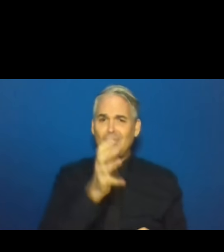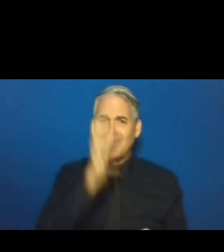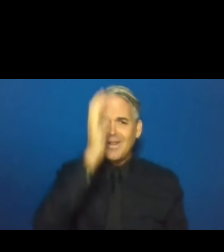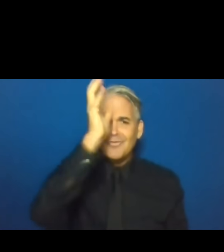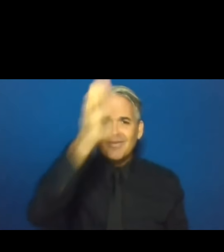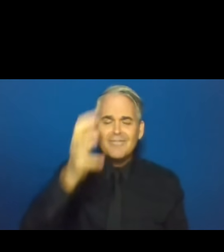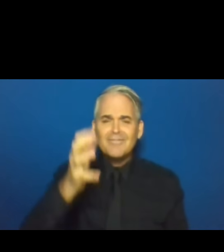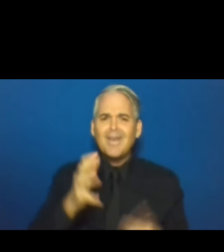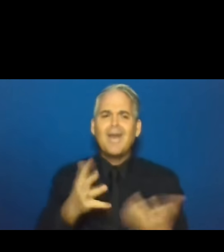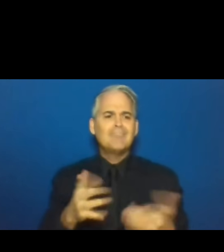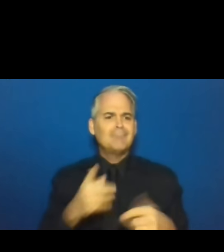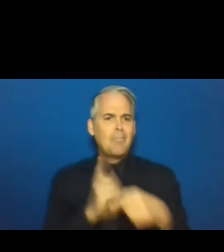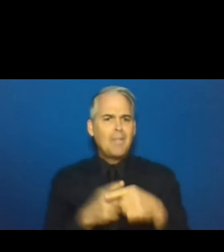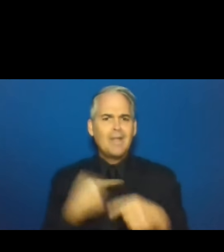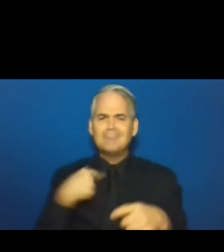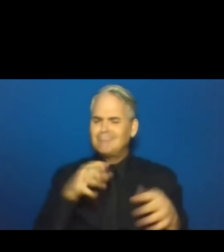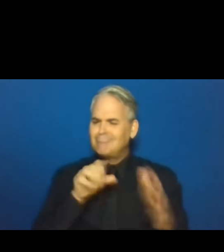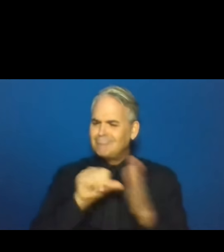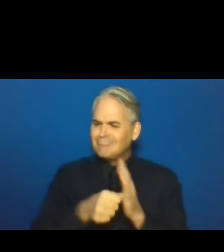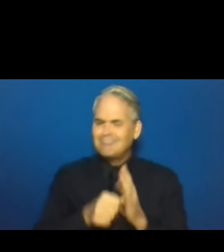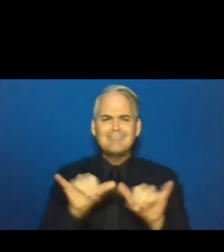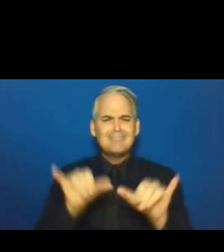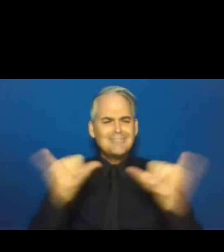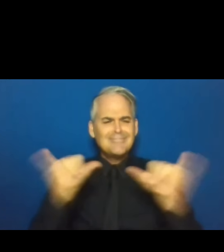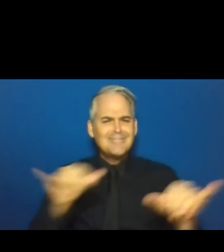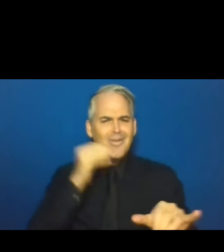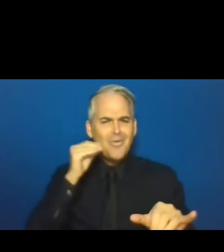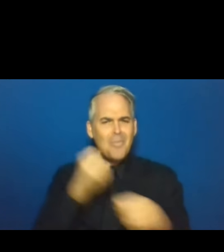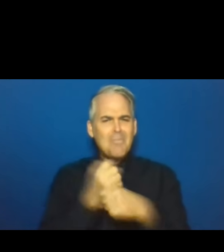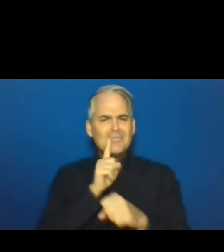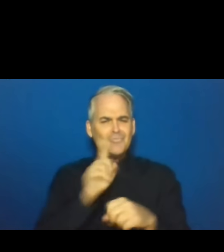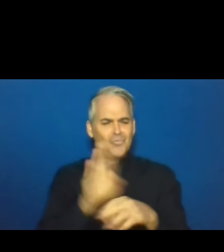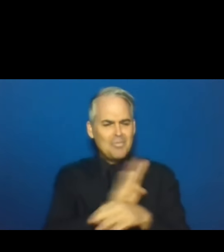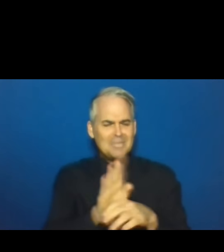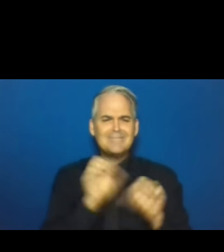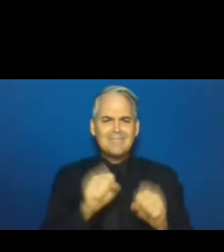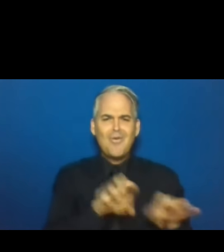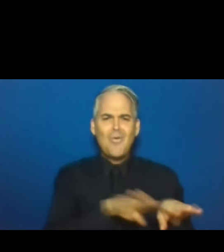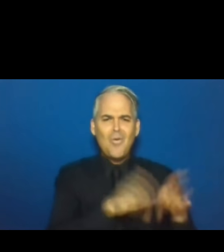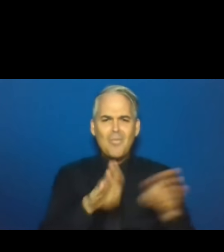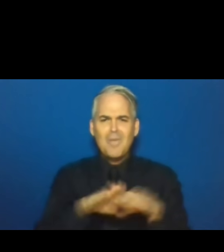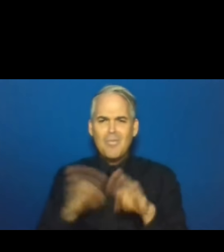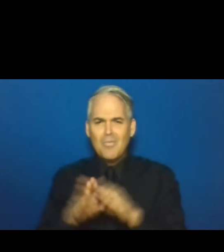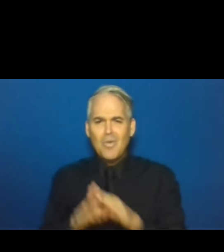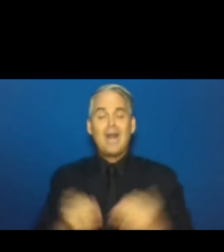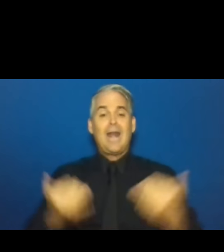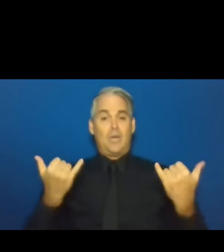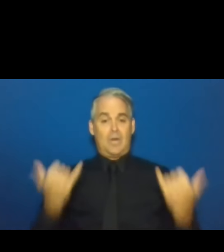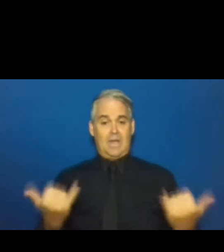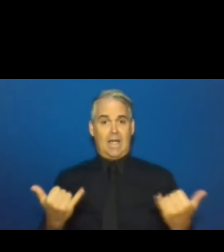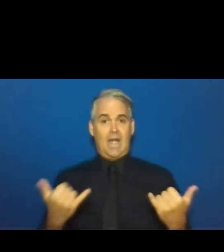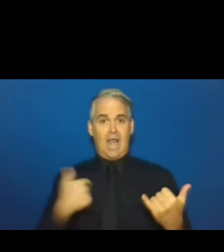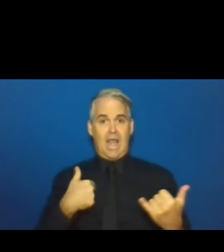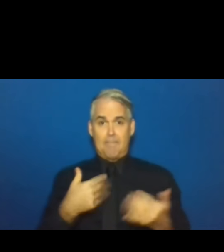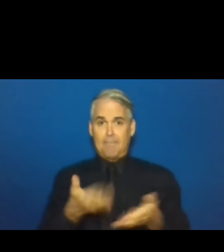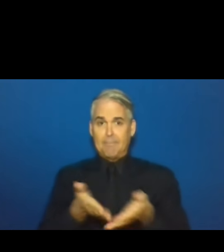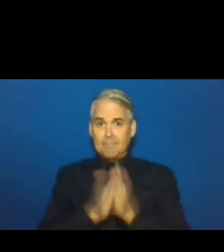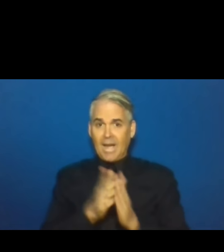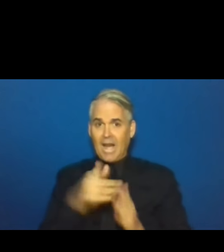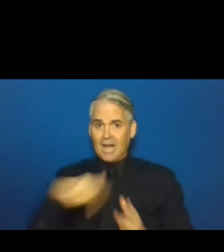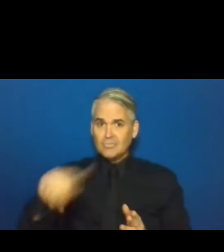keep our economy open. Today, I'm asking you not only to follow through with these tougher restrictions during the